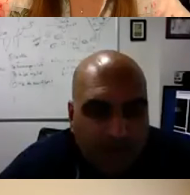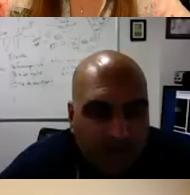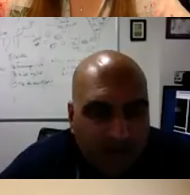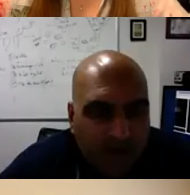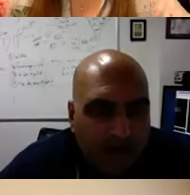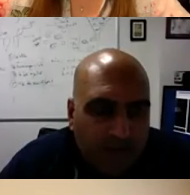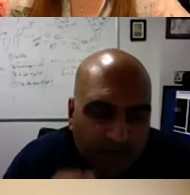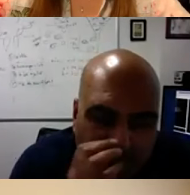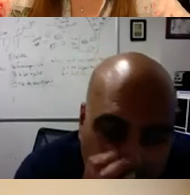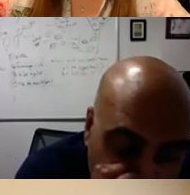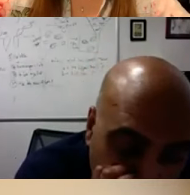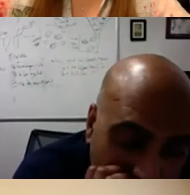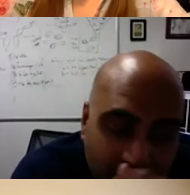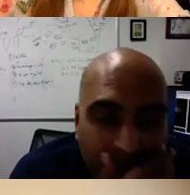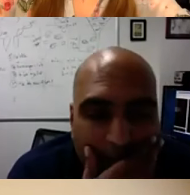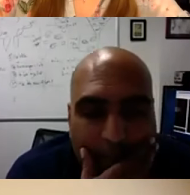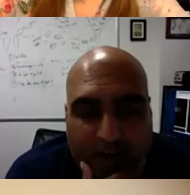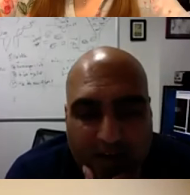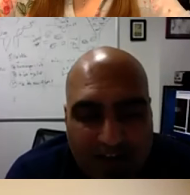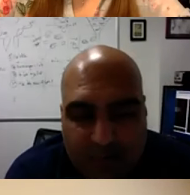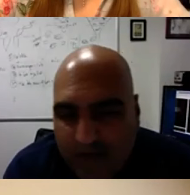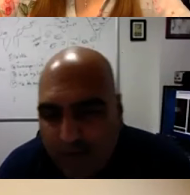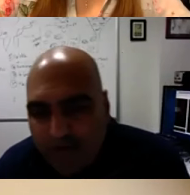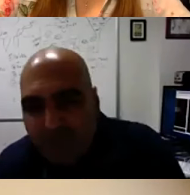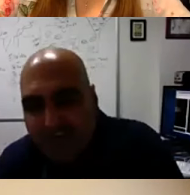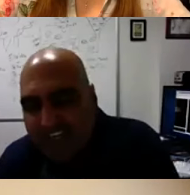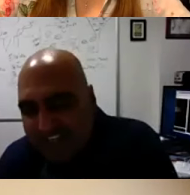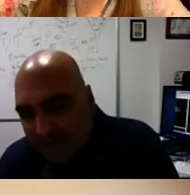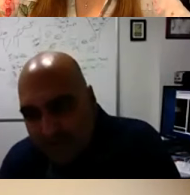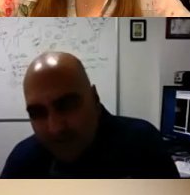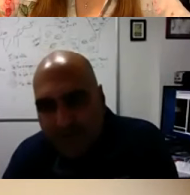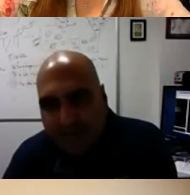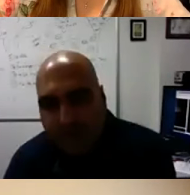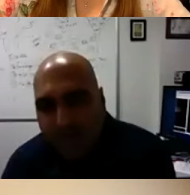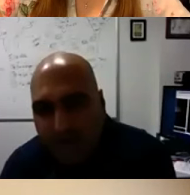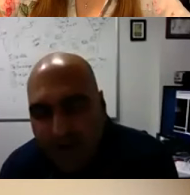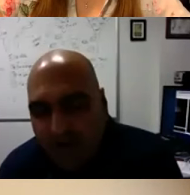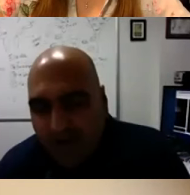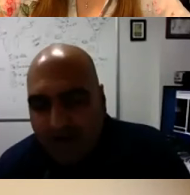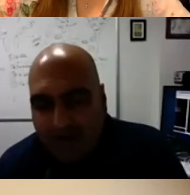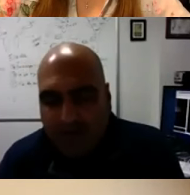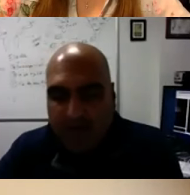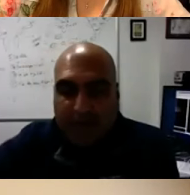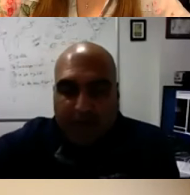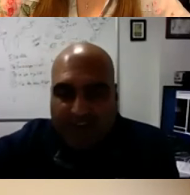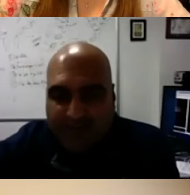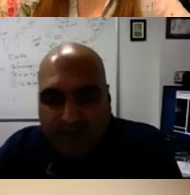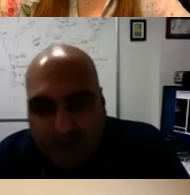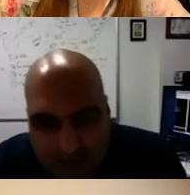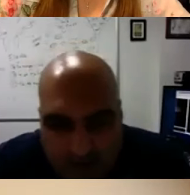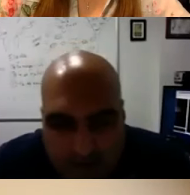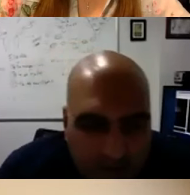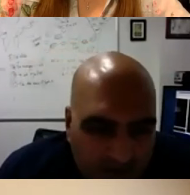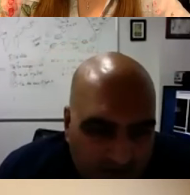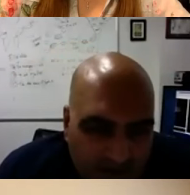Thank you, Ali. Thank you, Dr. Chen. It has been a really fantastic retreat, and it's been both a pleasure and an